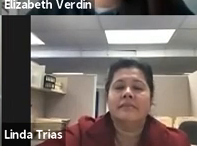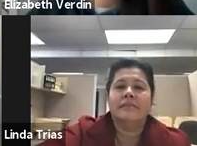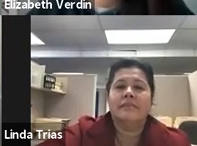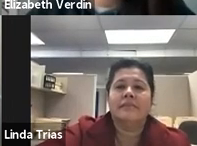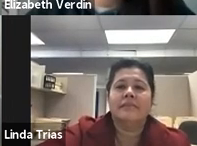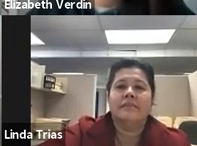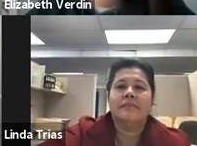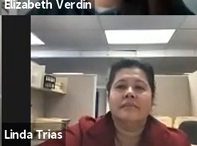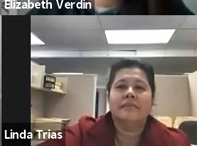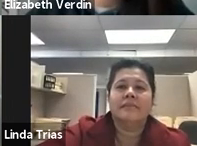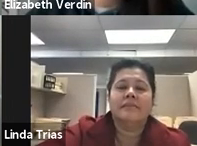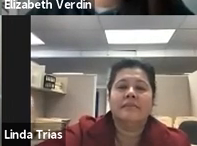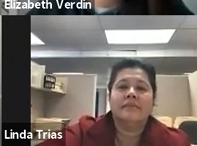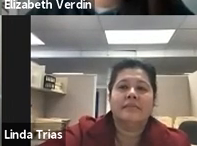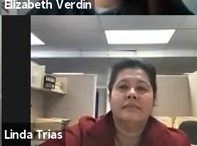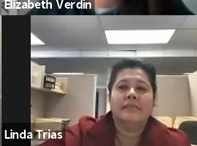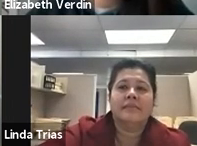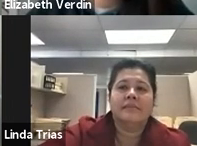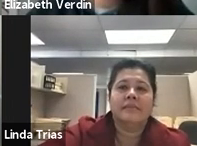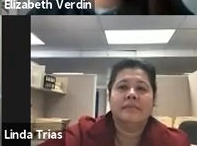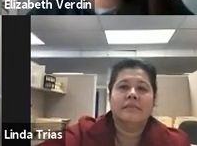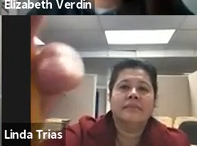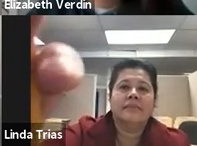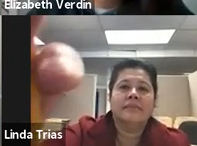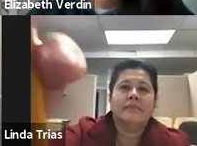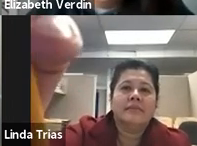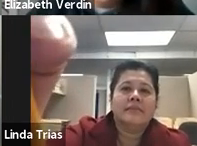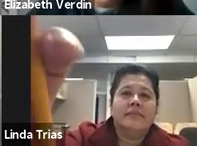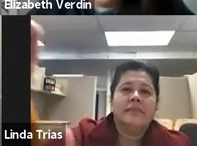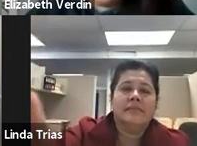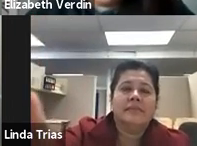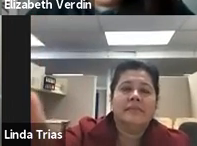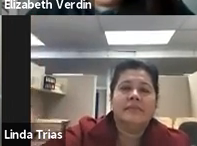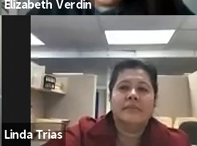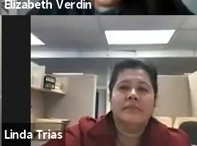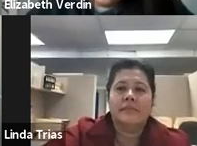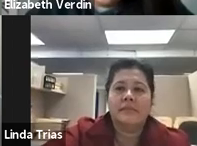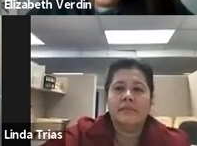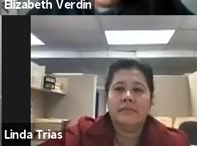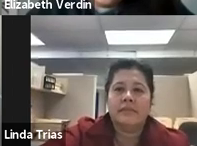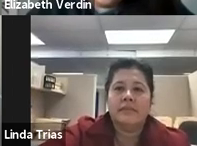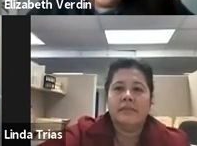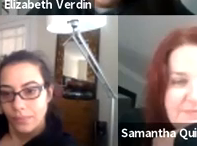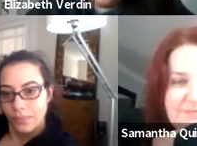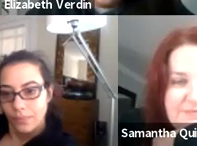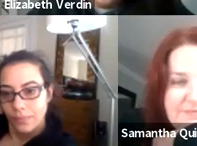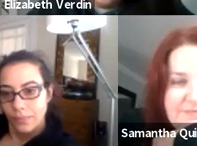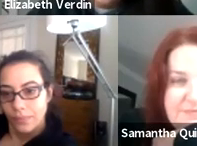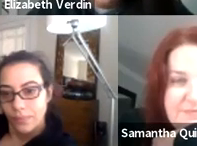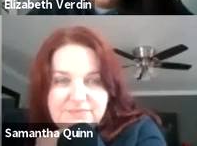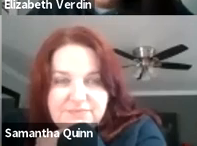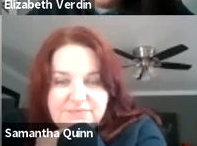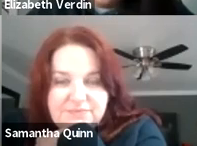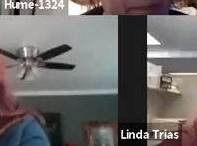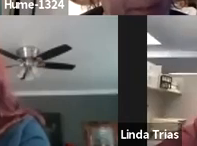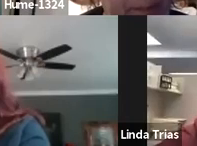think so anymore. What we talked about was our experiences. So we had a couple of people in our group that was